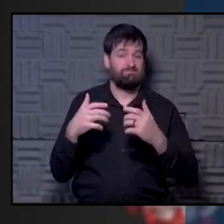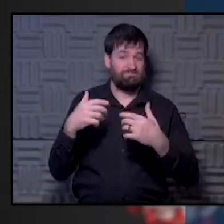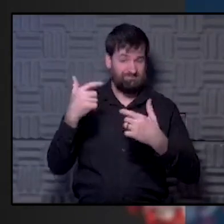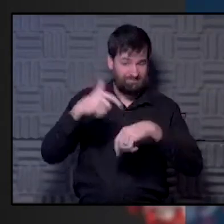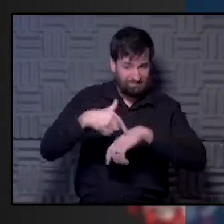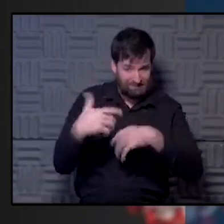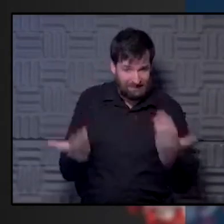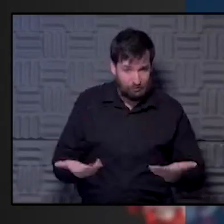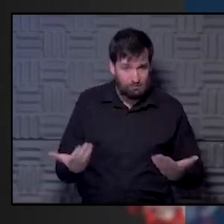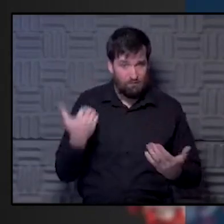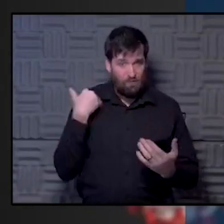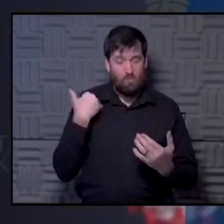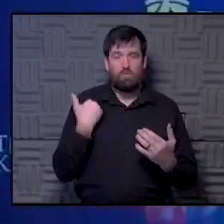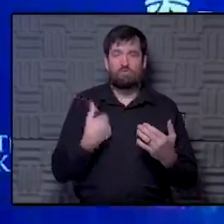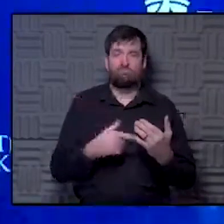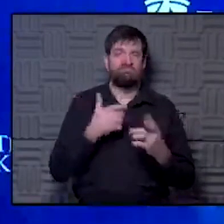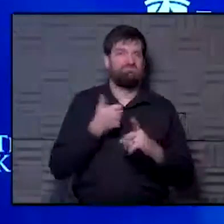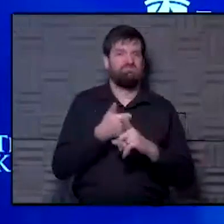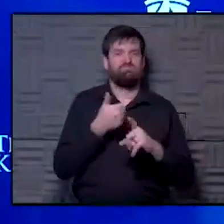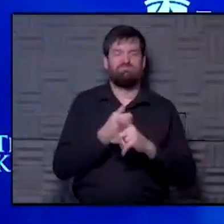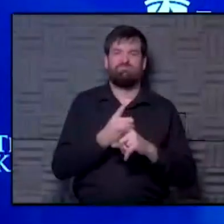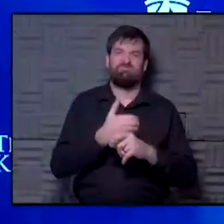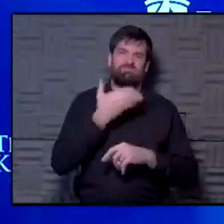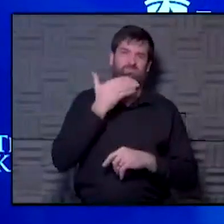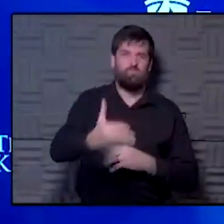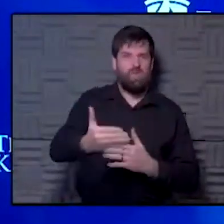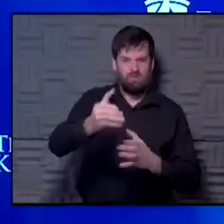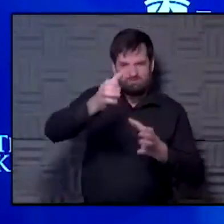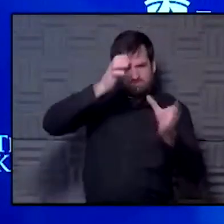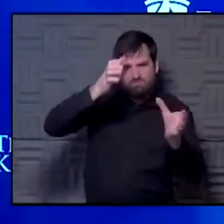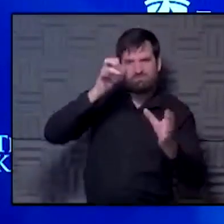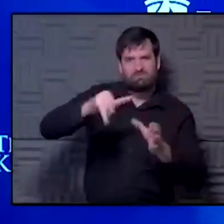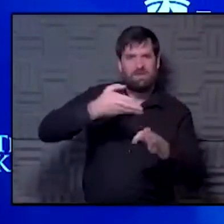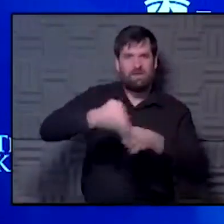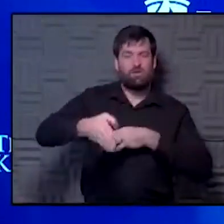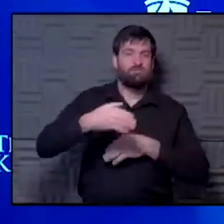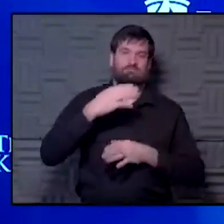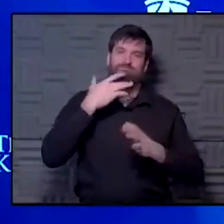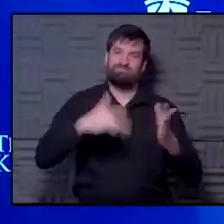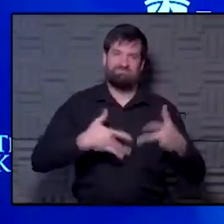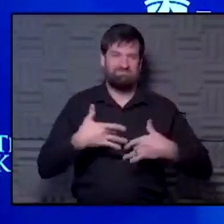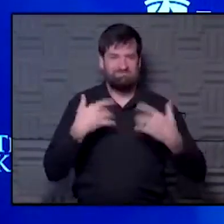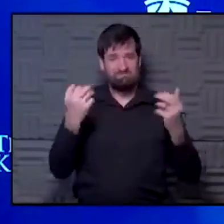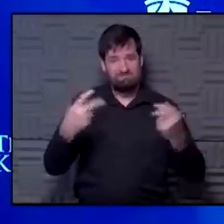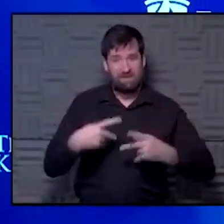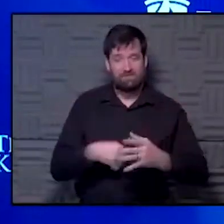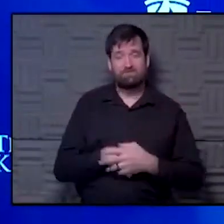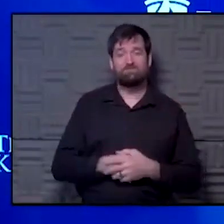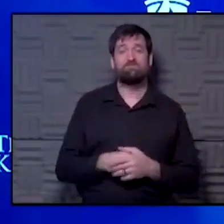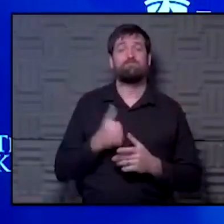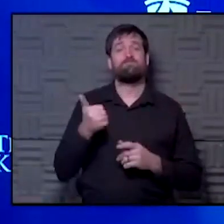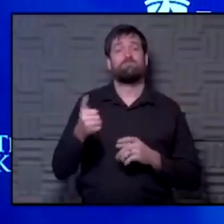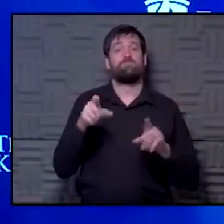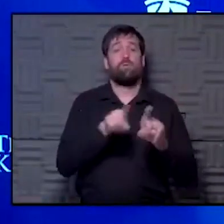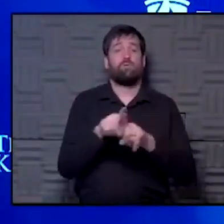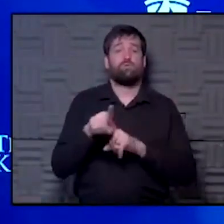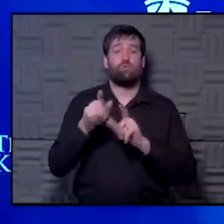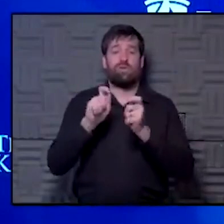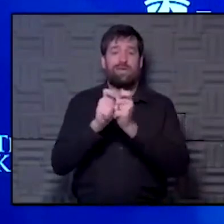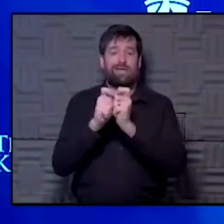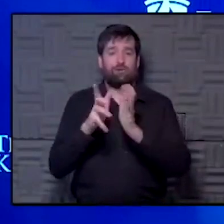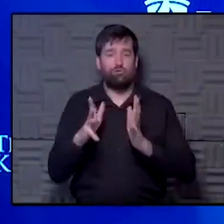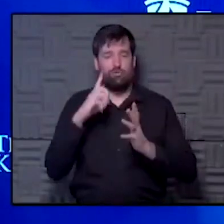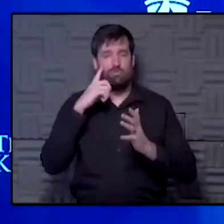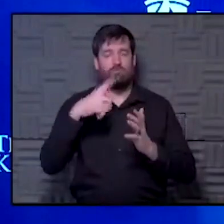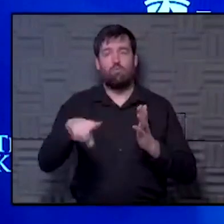He is just really well informed in this area, so we look forward to having him back. He is also the editor-in-chief for the